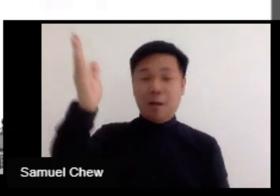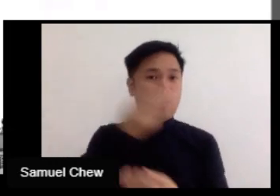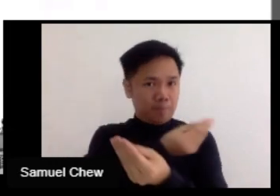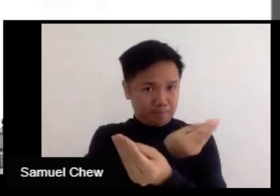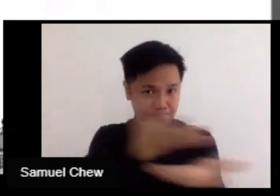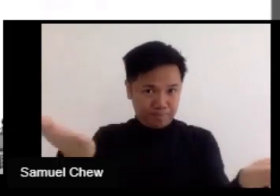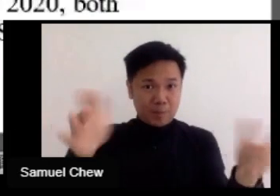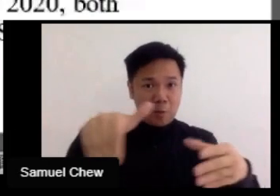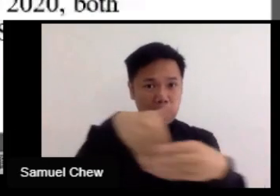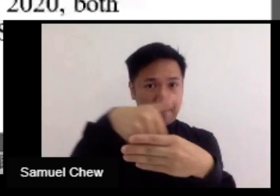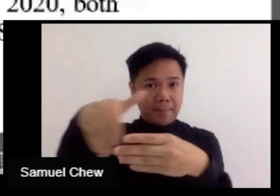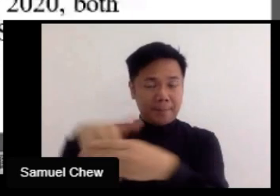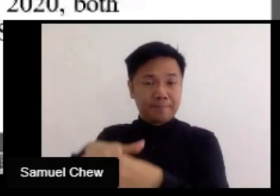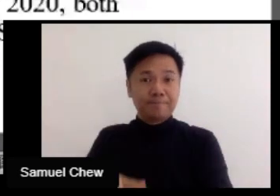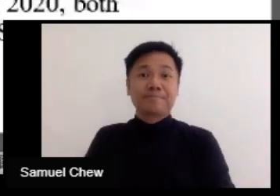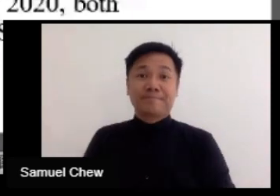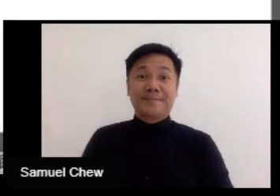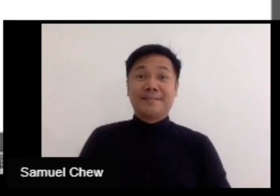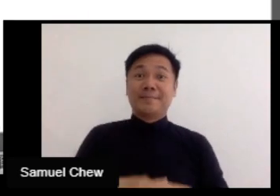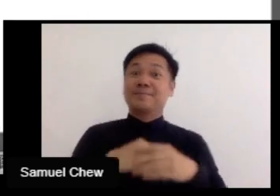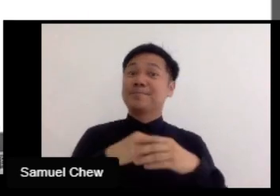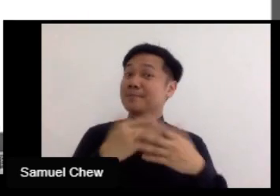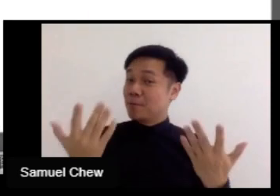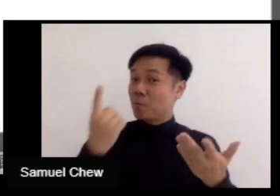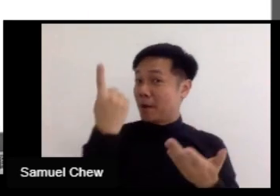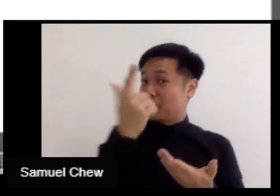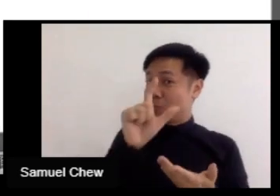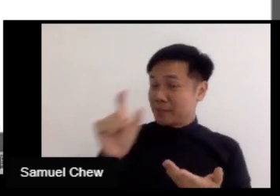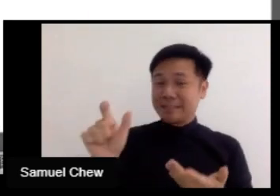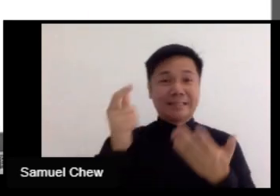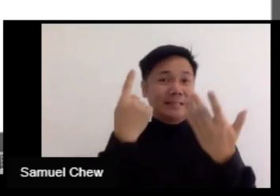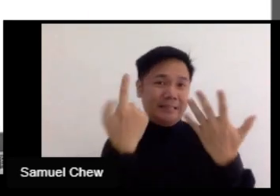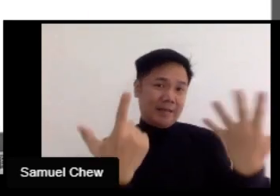So 7 days would be the time that we'd be taking.